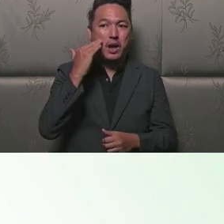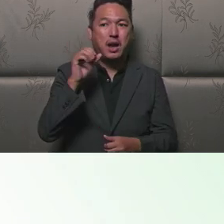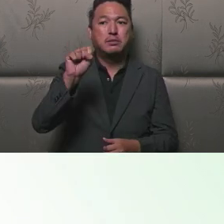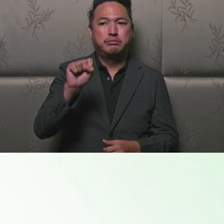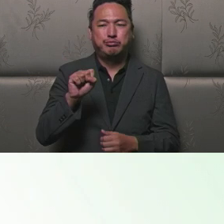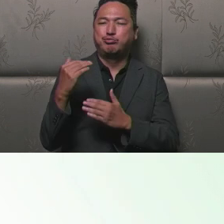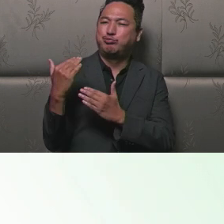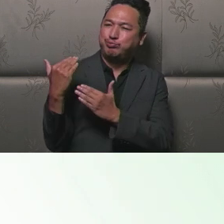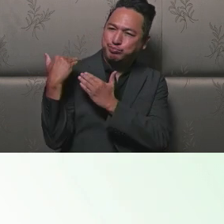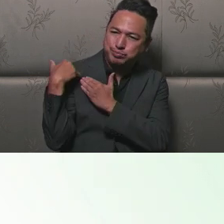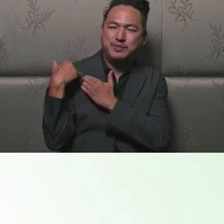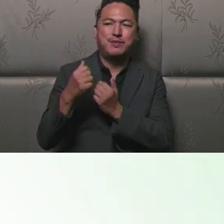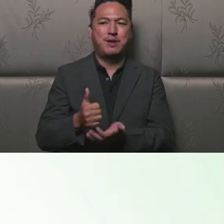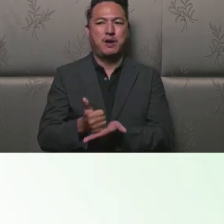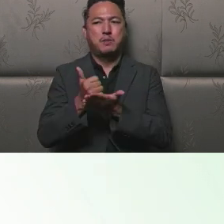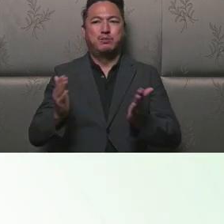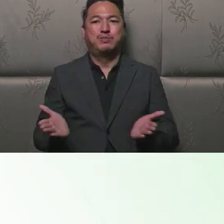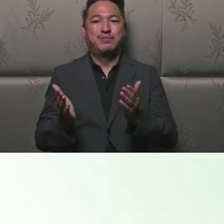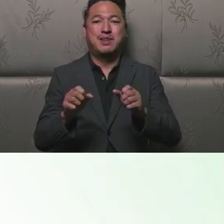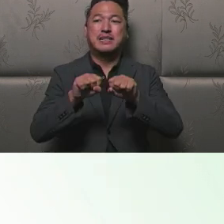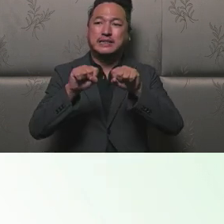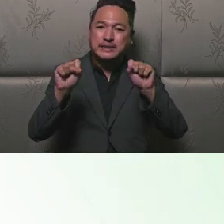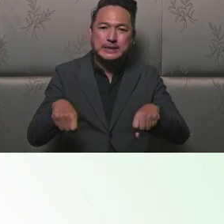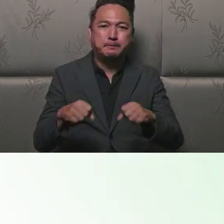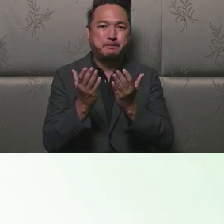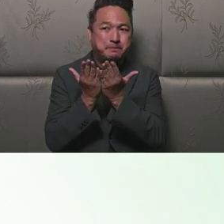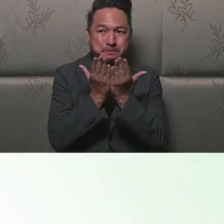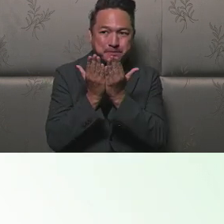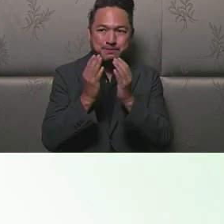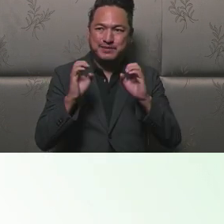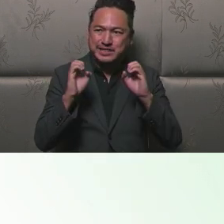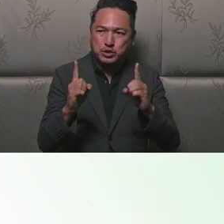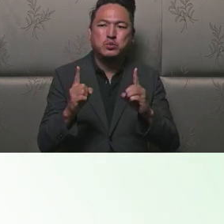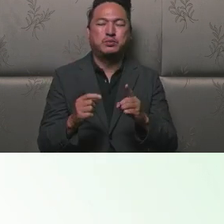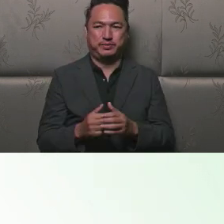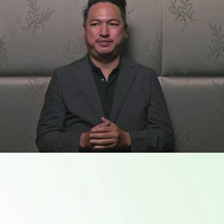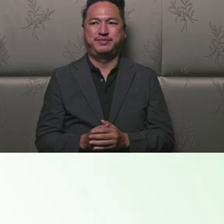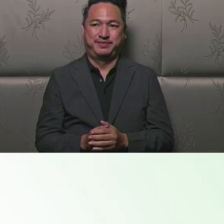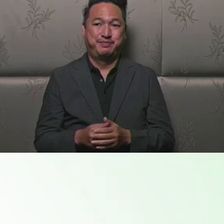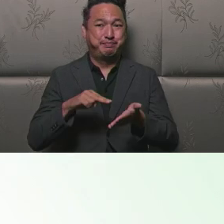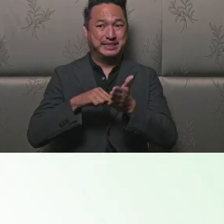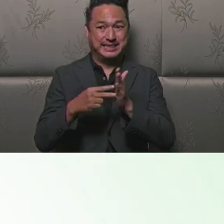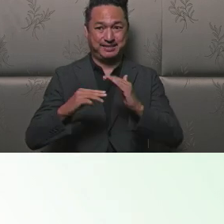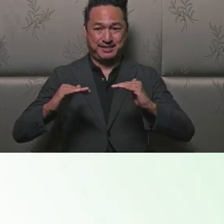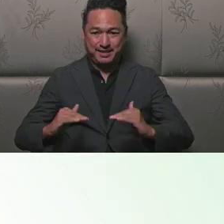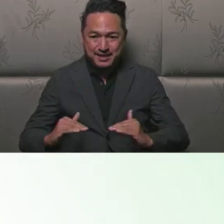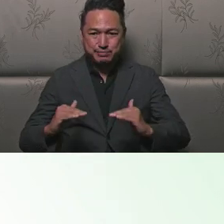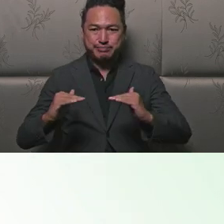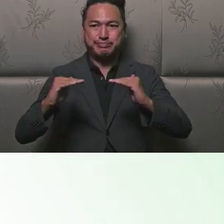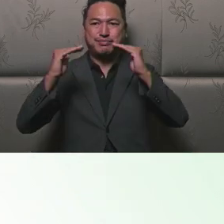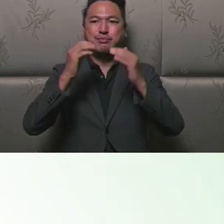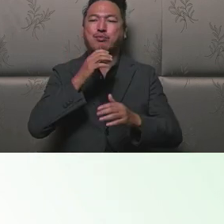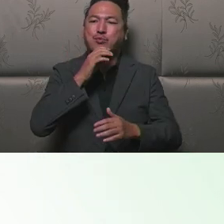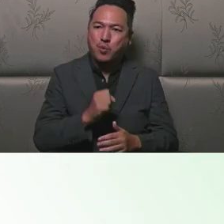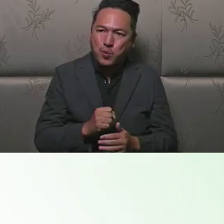systems. And two of the most notable examples will be the Academic Credit Bank system, or in